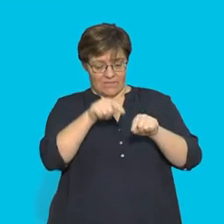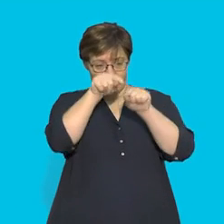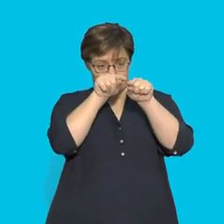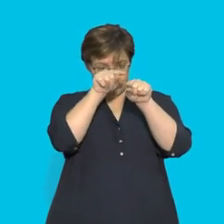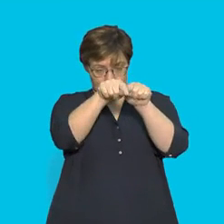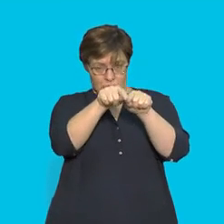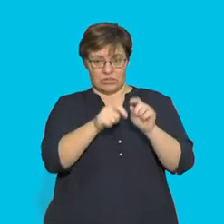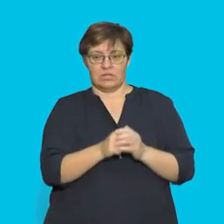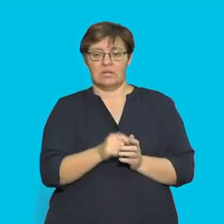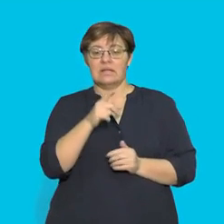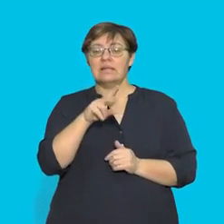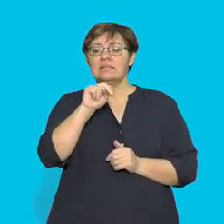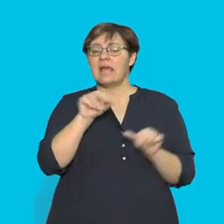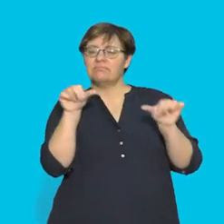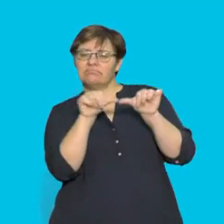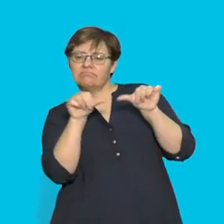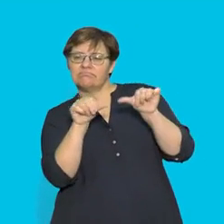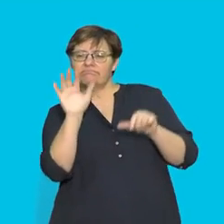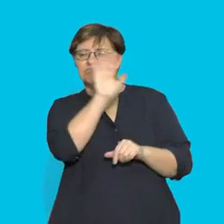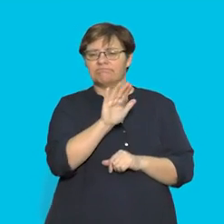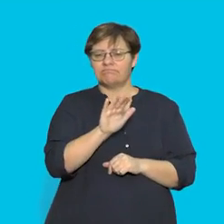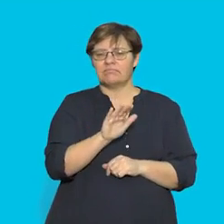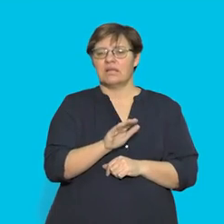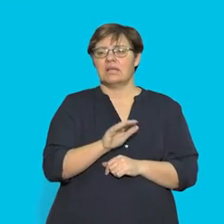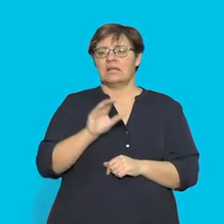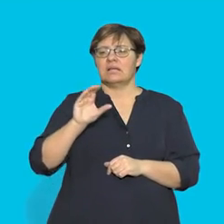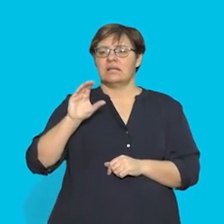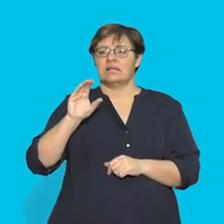lines. And Dan estimates that the angle